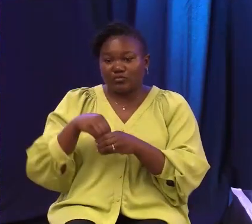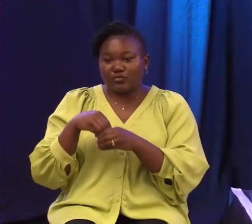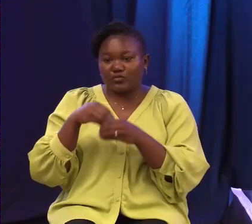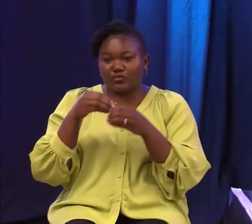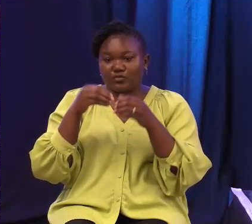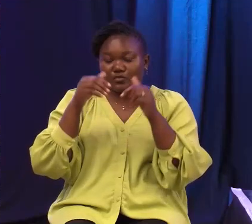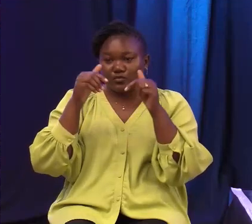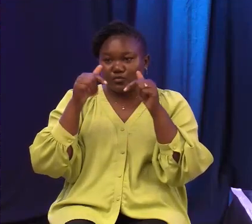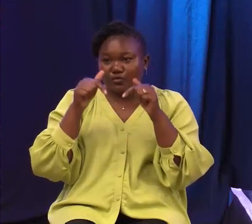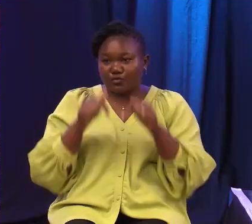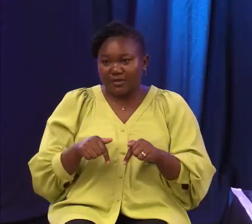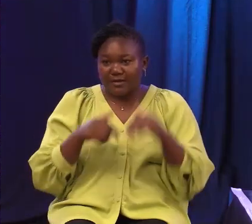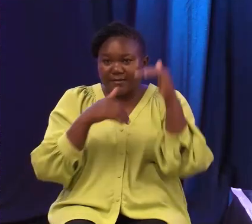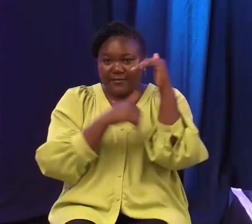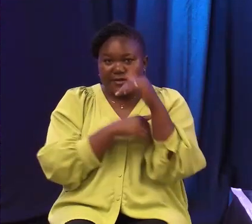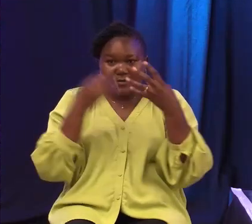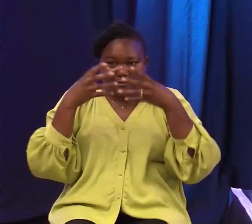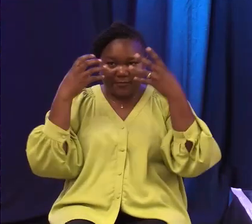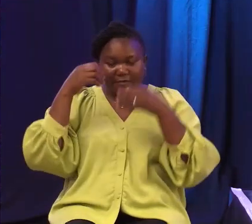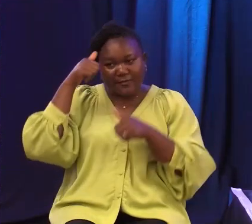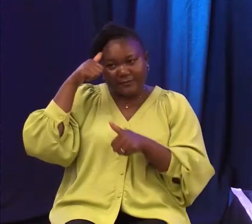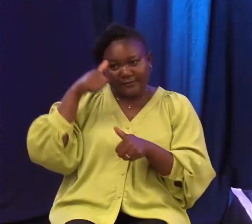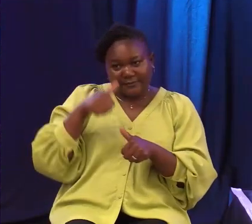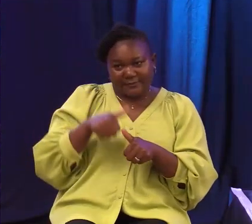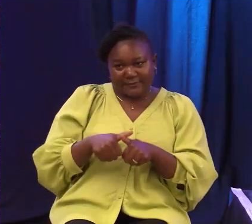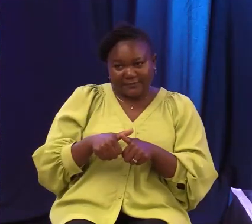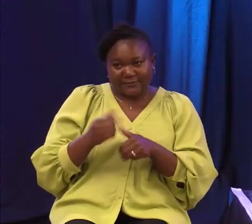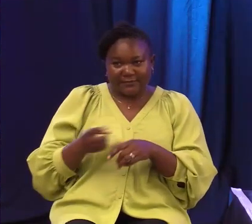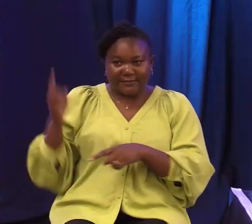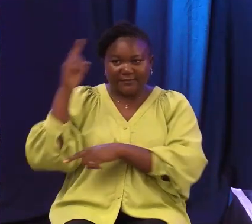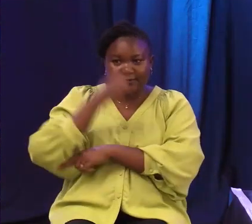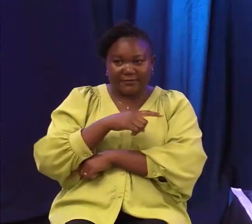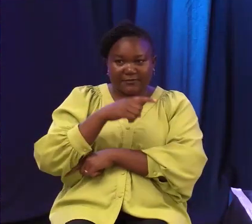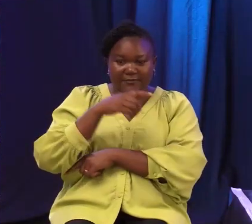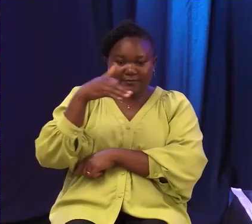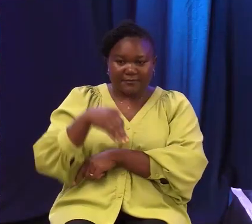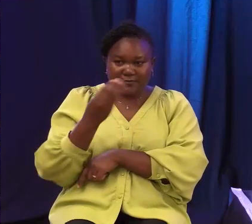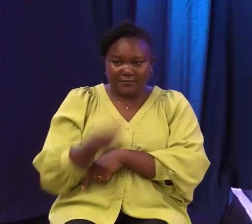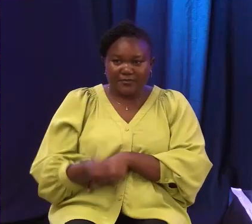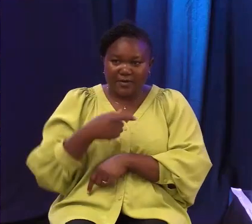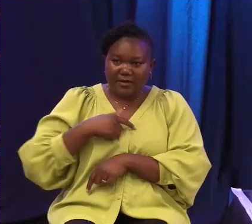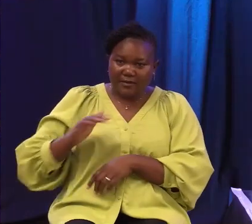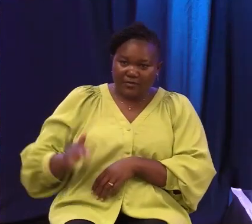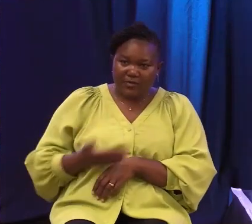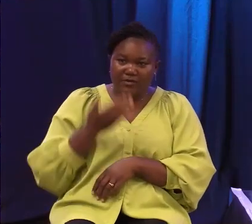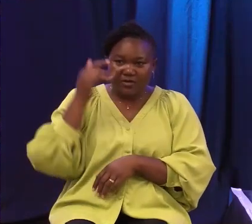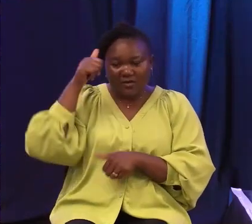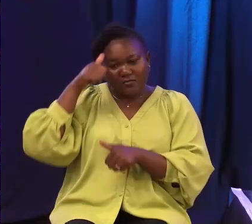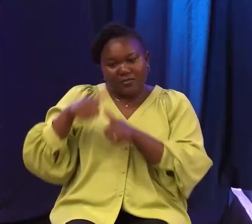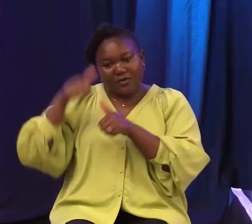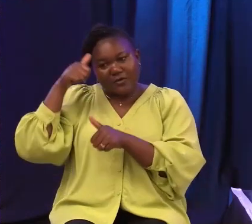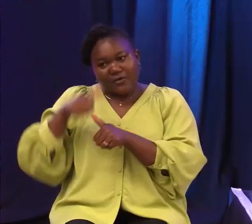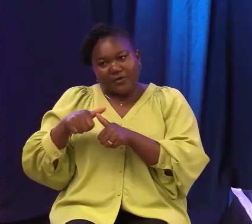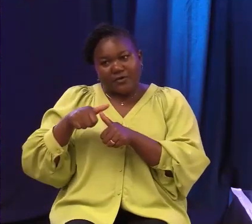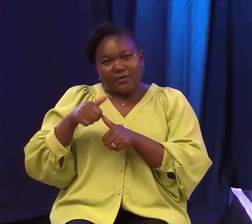the Office of the Ombudsman commemorates the Day of the Namibian Child. I would just like to acknowledge the presence